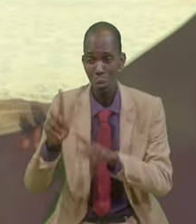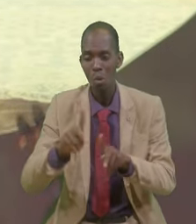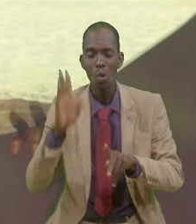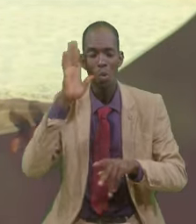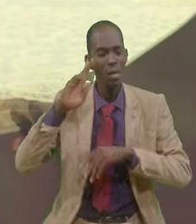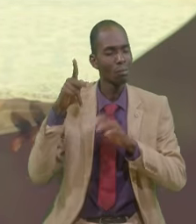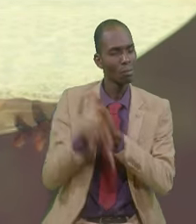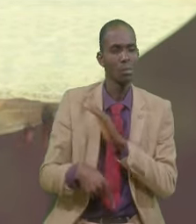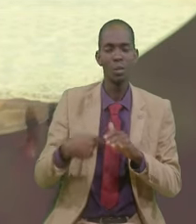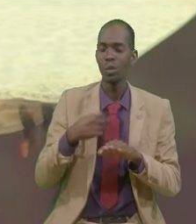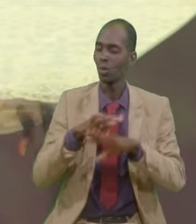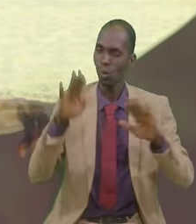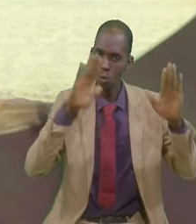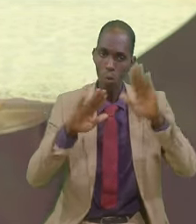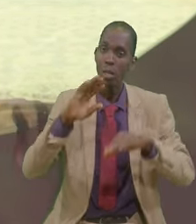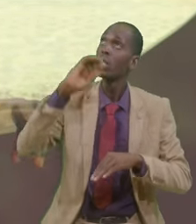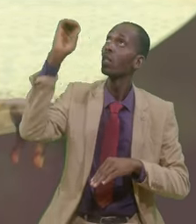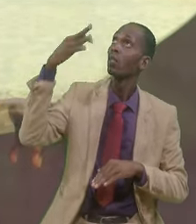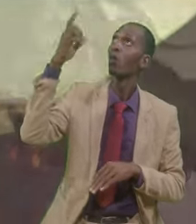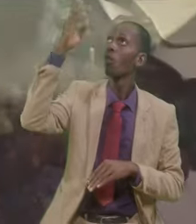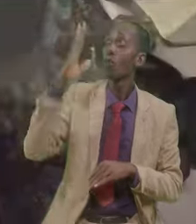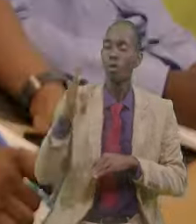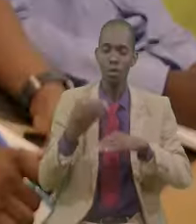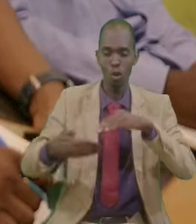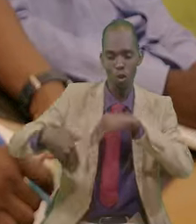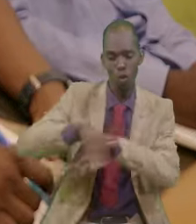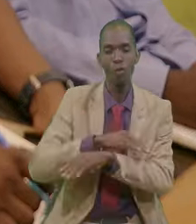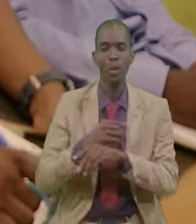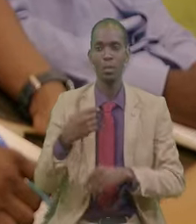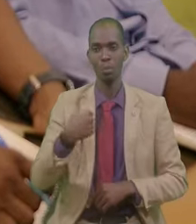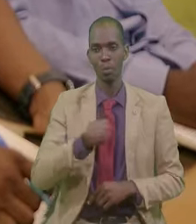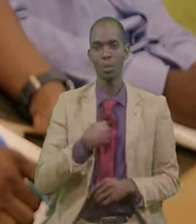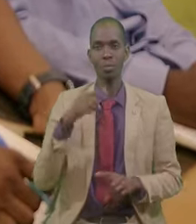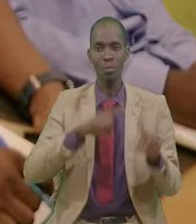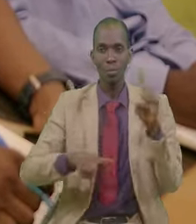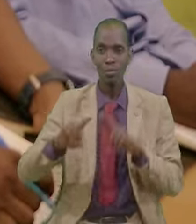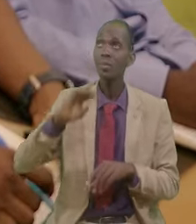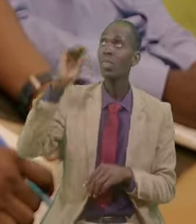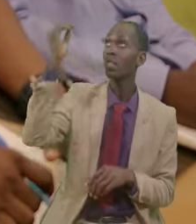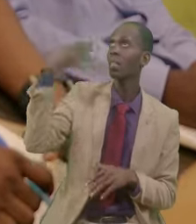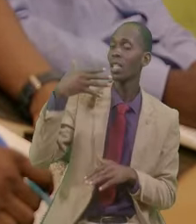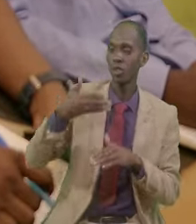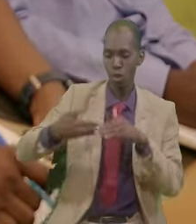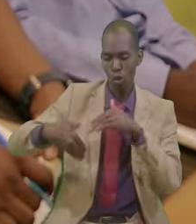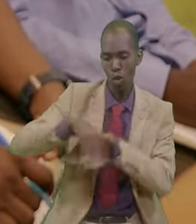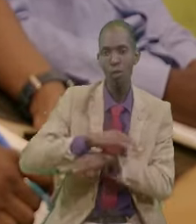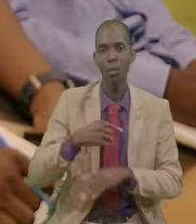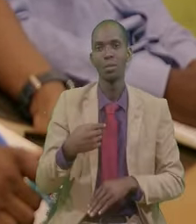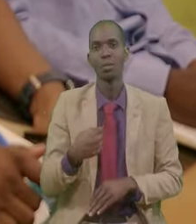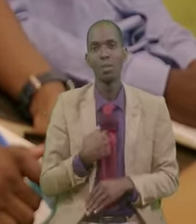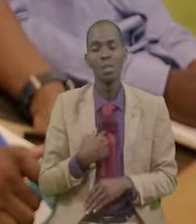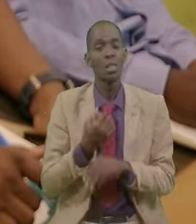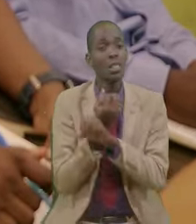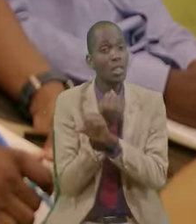of God covers you tonight. Grace covers me. Grace covers me. Salvation